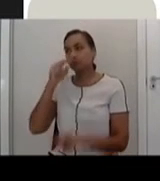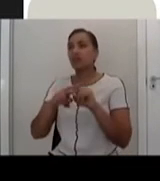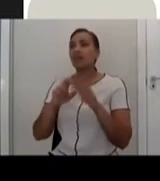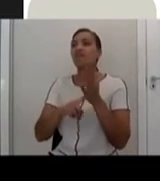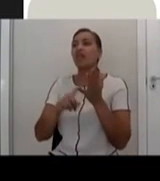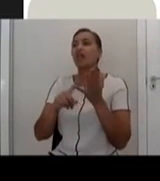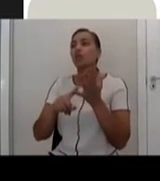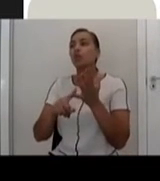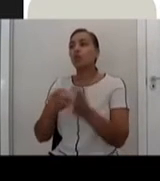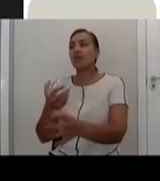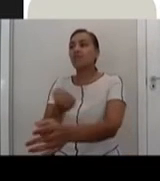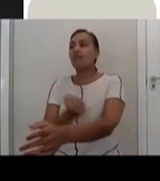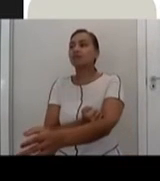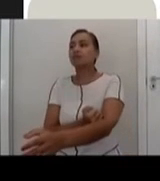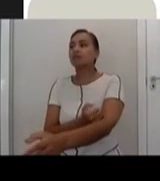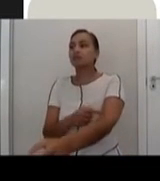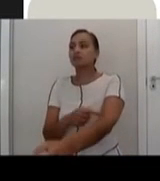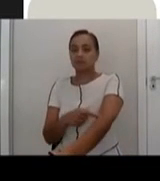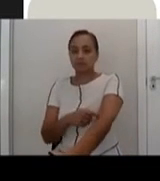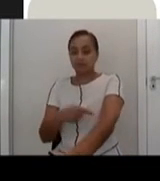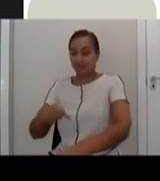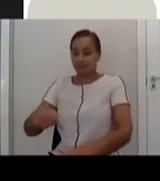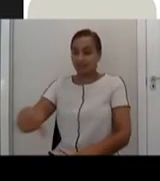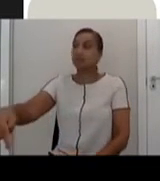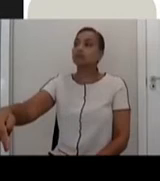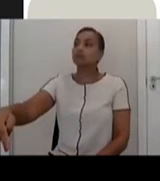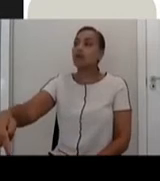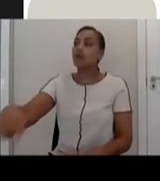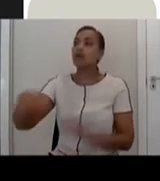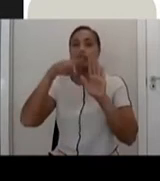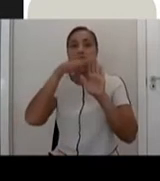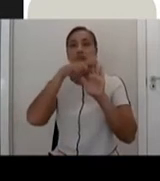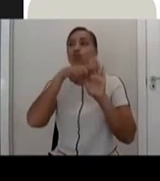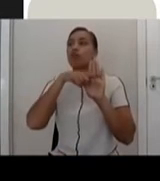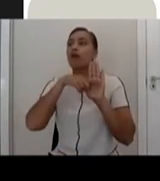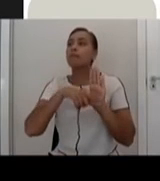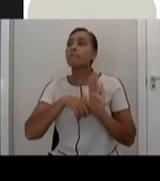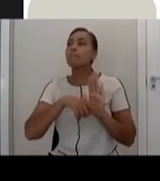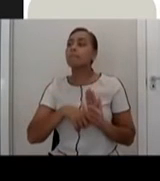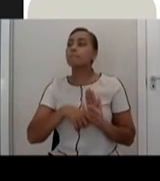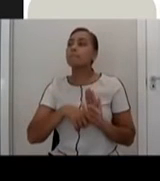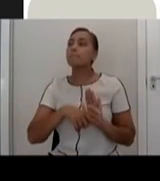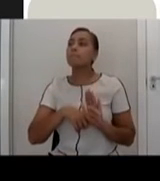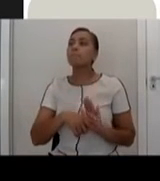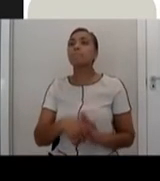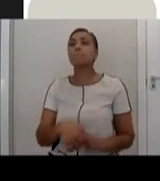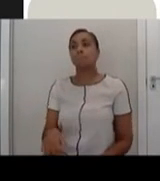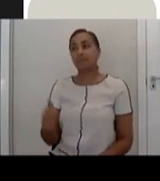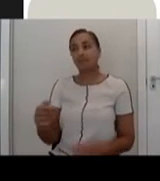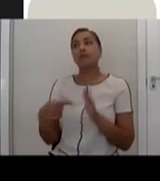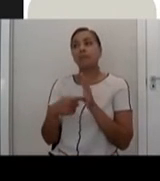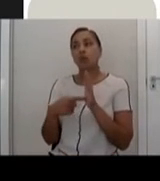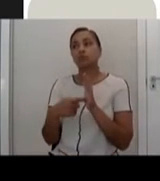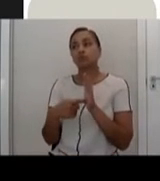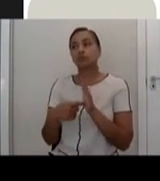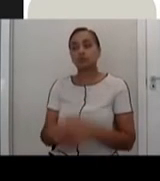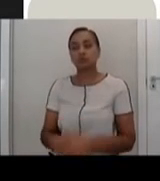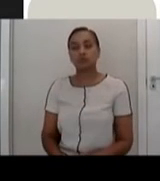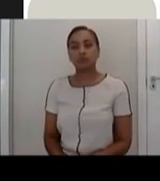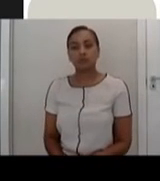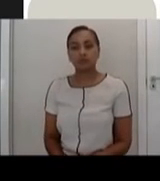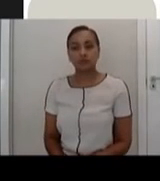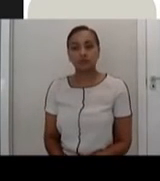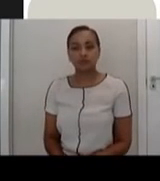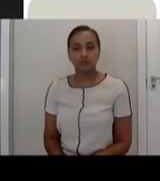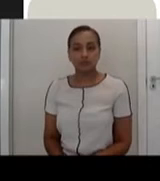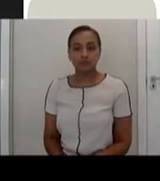vaccination, this year's flu vaccination programme, as we've already mentioned, is incredibly important. There